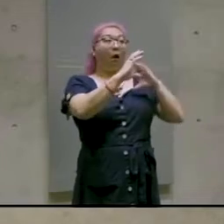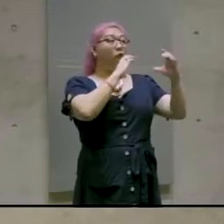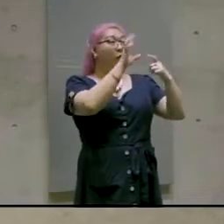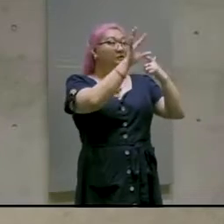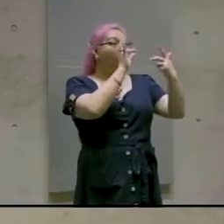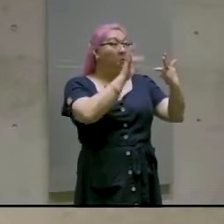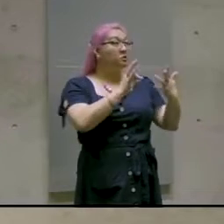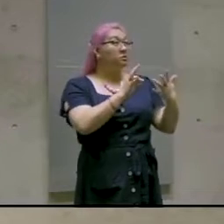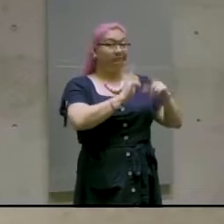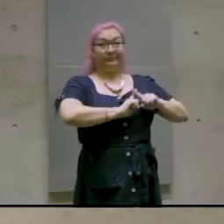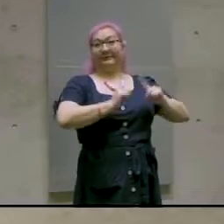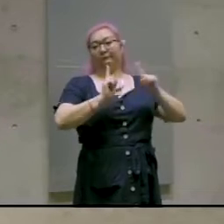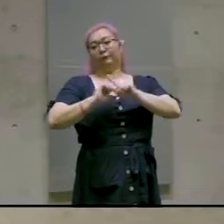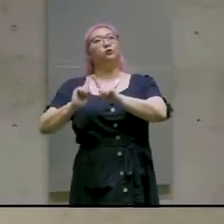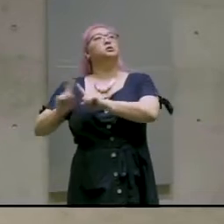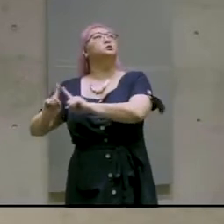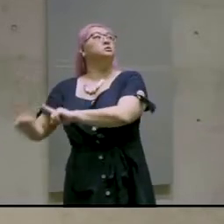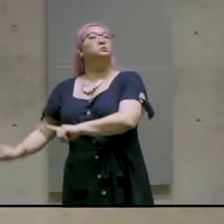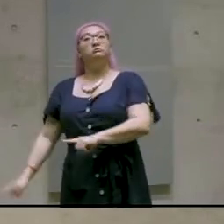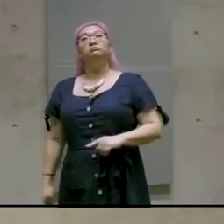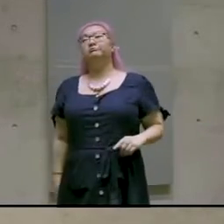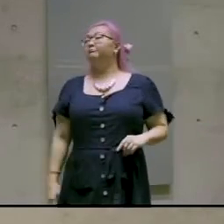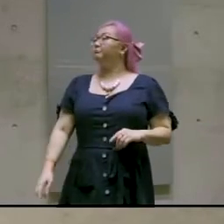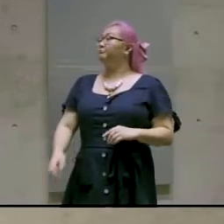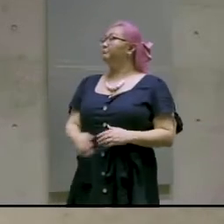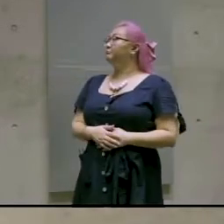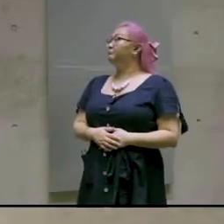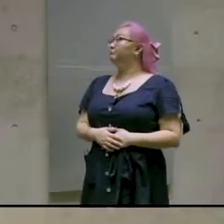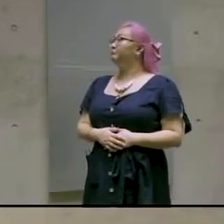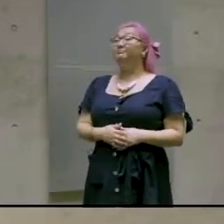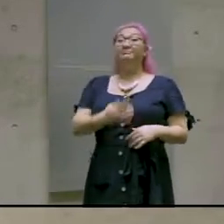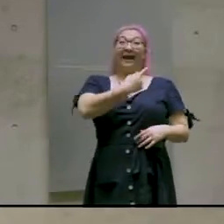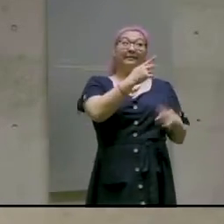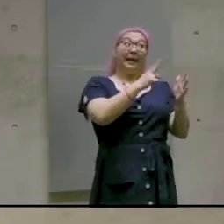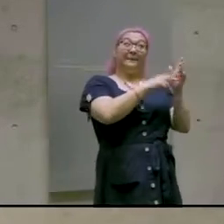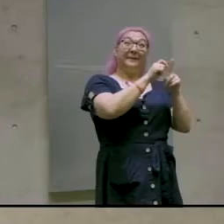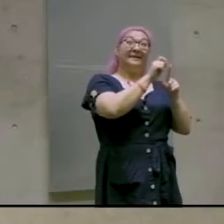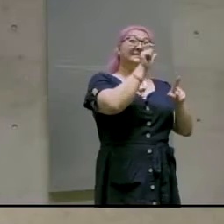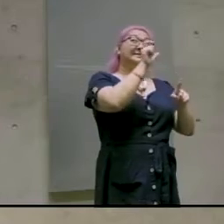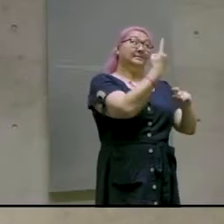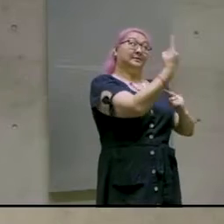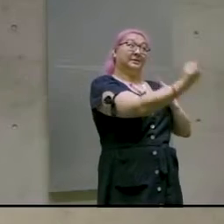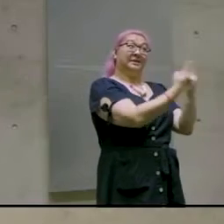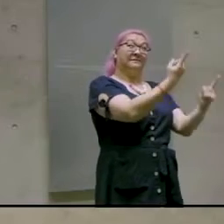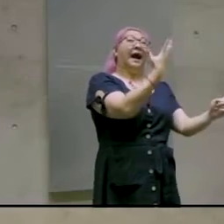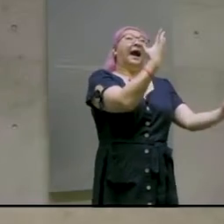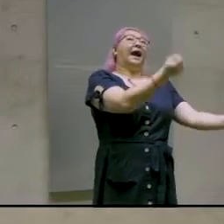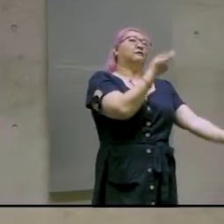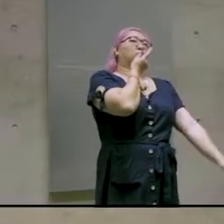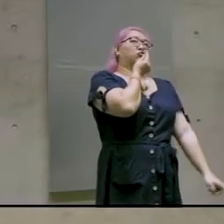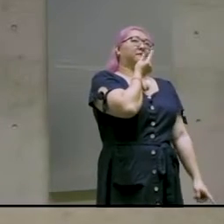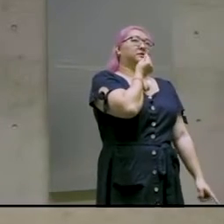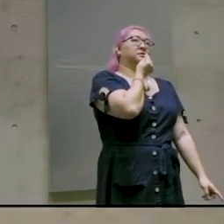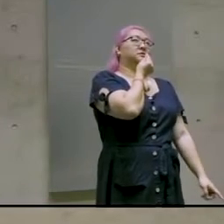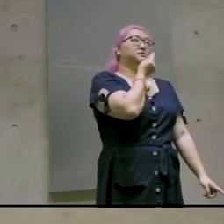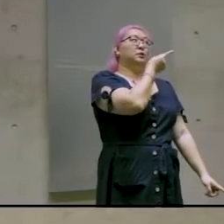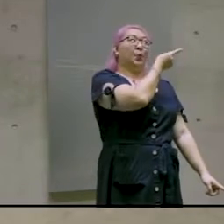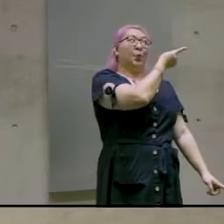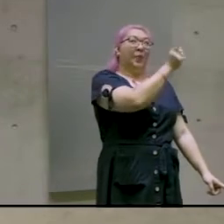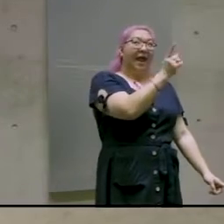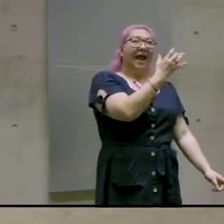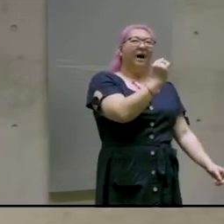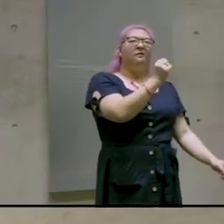responses to different kind of player build-outs. And they have preferences, they have ways like being approached, they have kind of norms and values they prefer to see